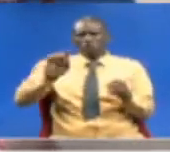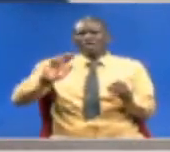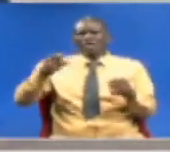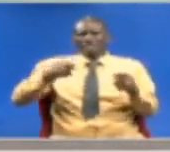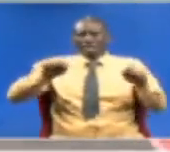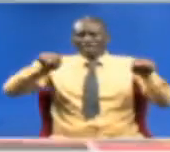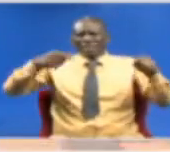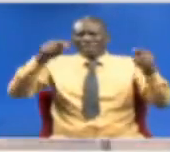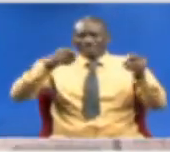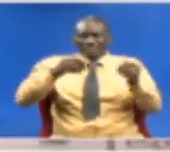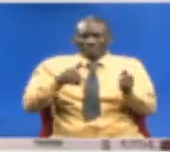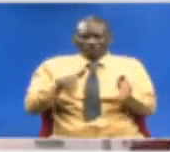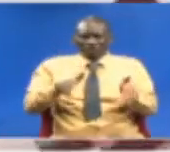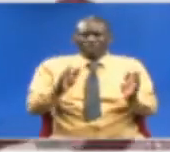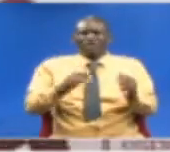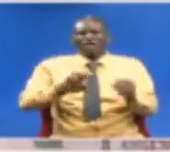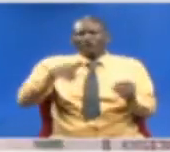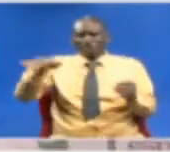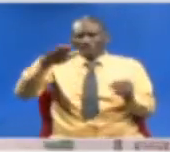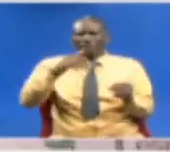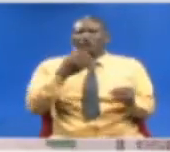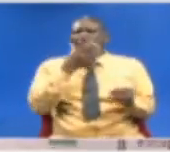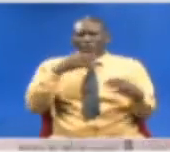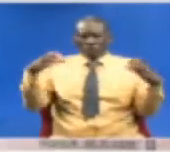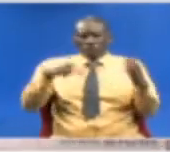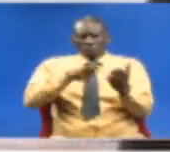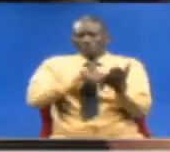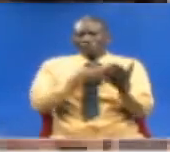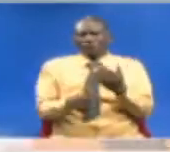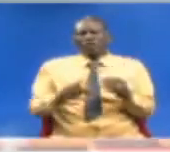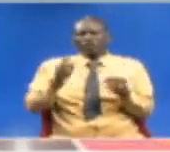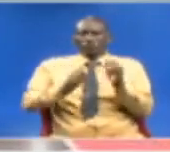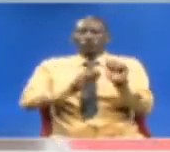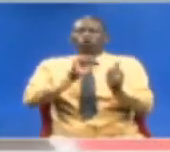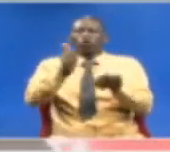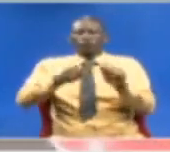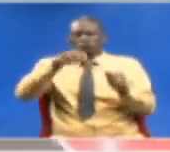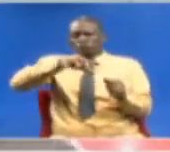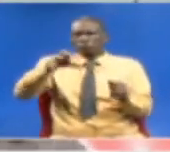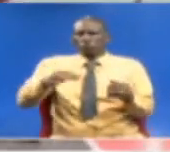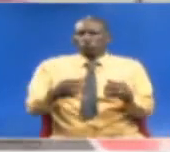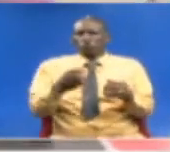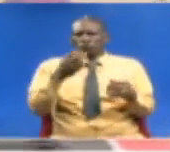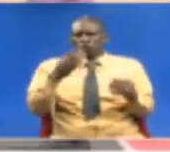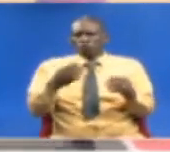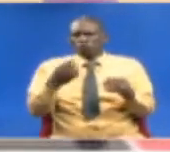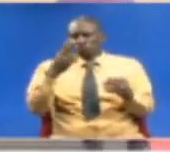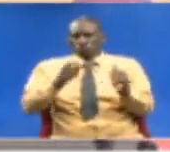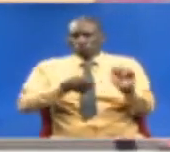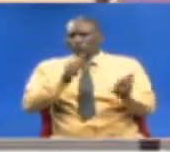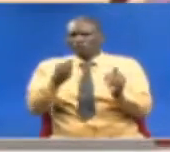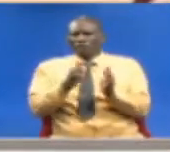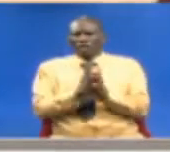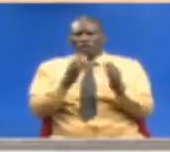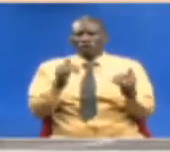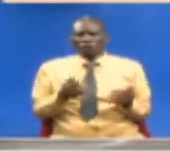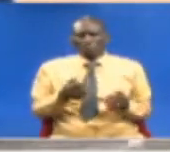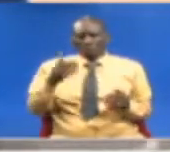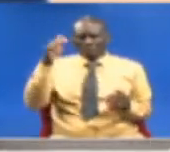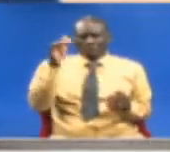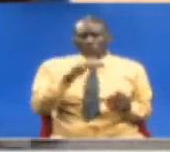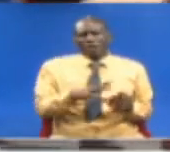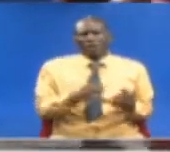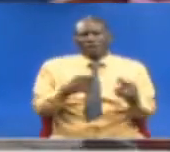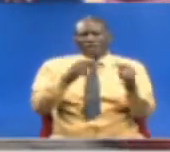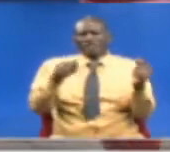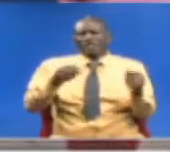trio. Elsewhere, the men's team lost their opening matches two matches and sought to bounce back